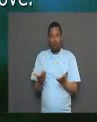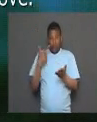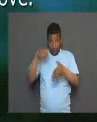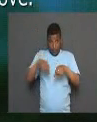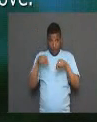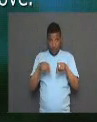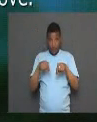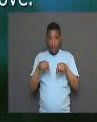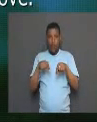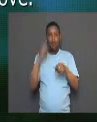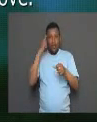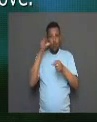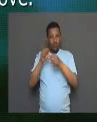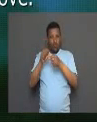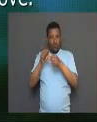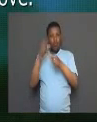Here is a reminder.